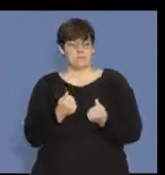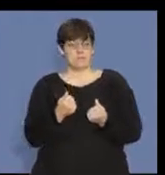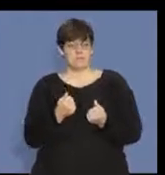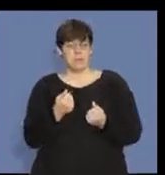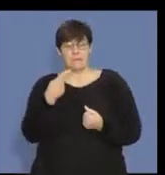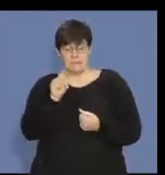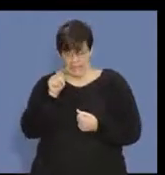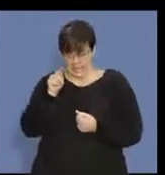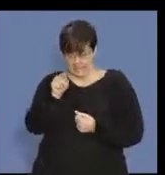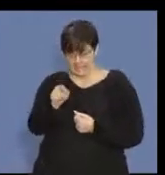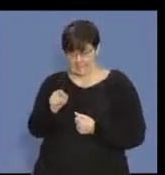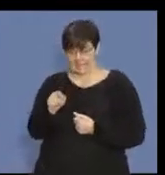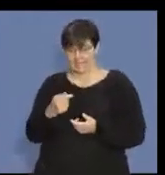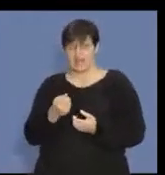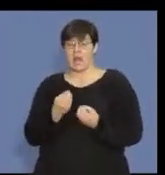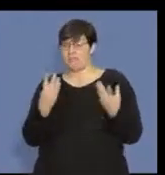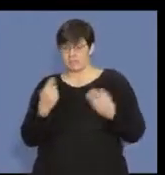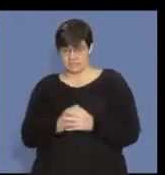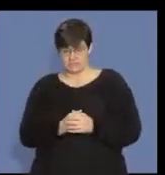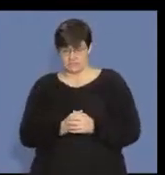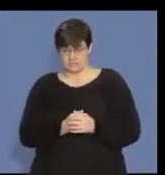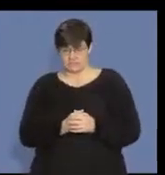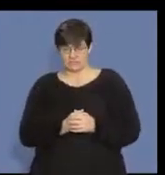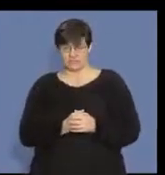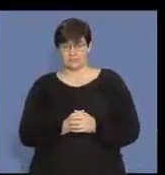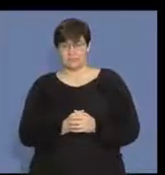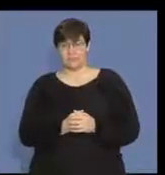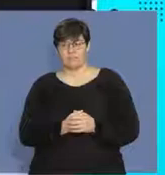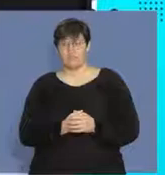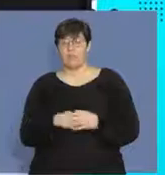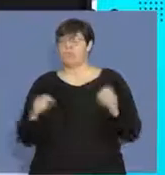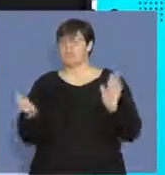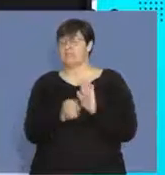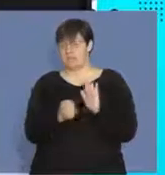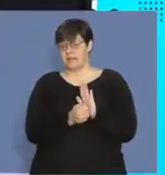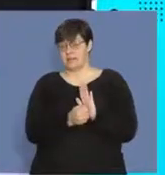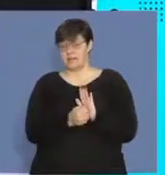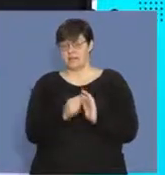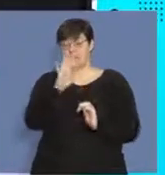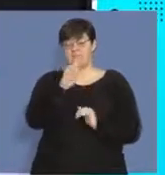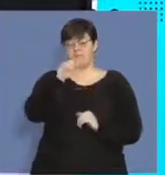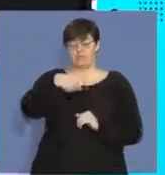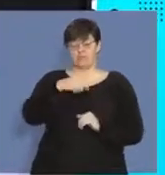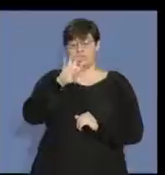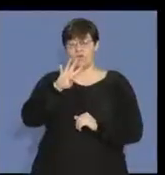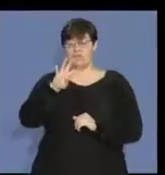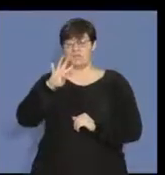amount due on this transaction. Right, step number one. We sold goods